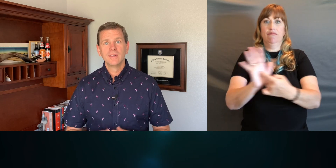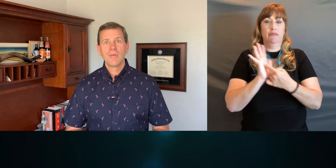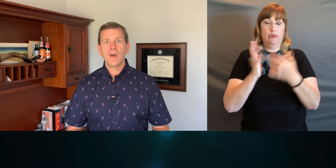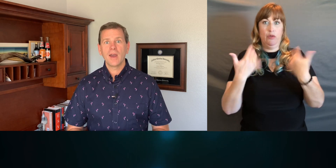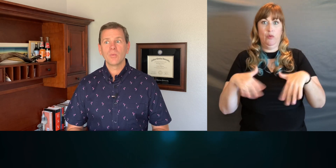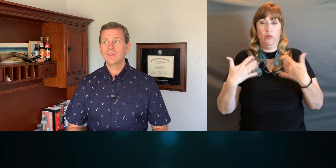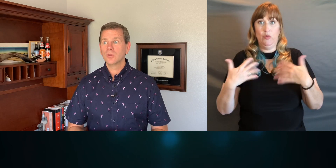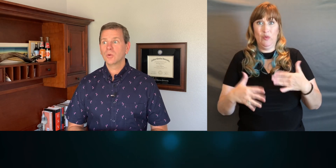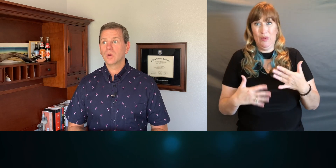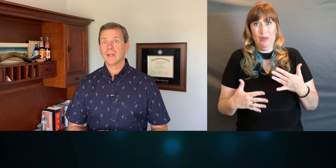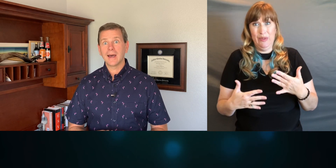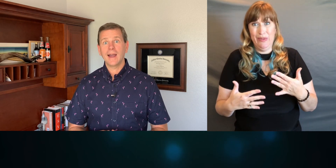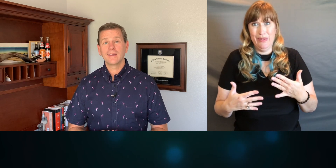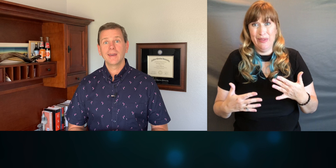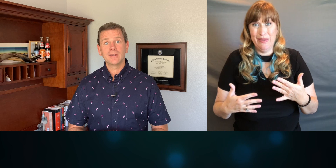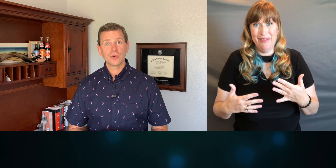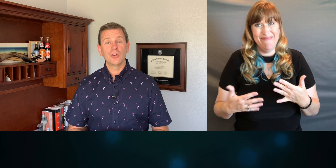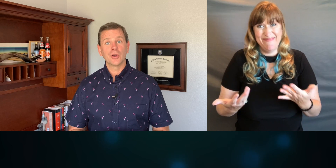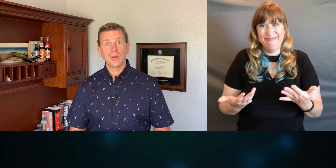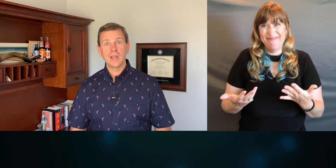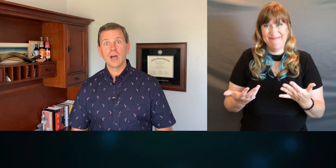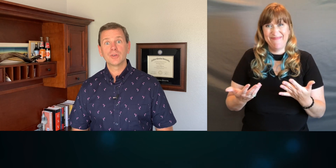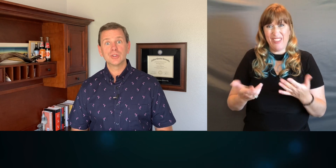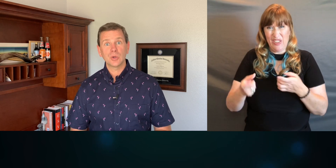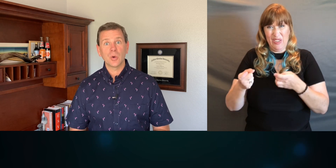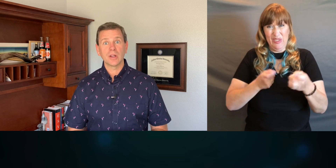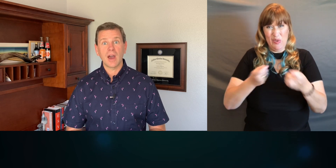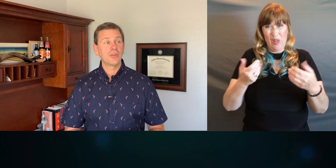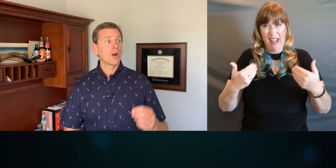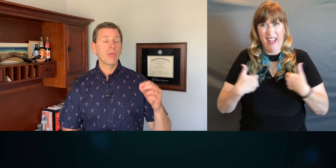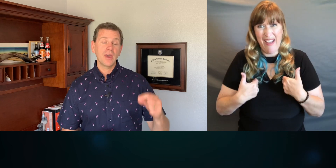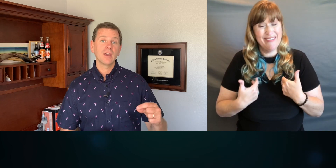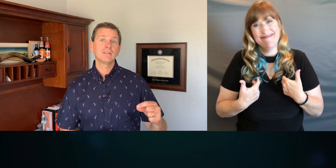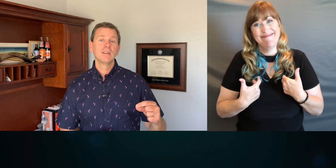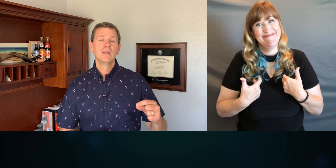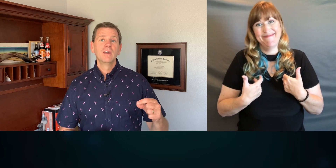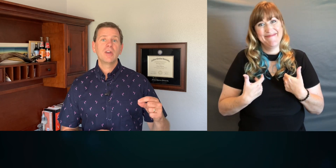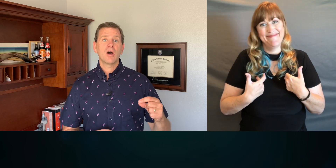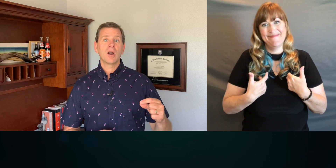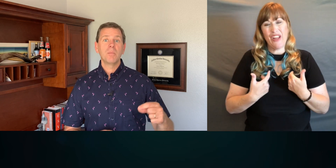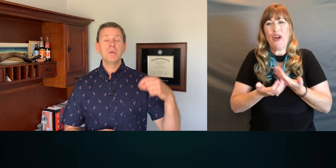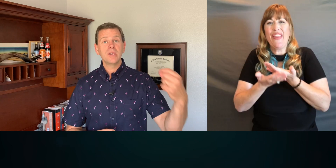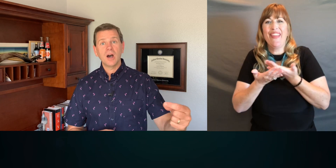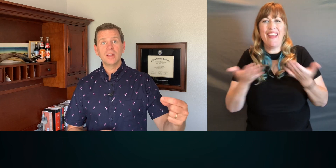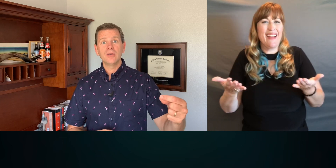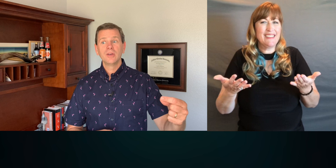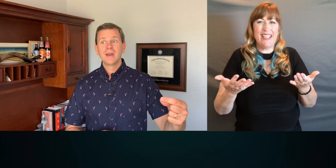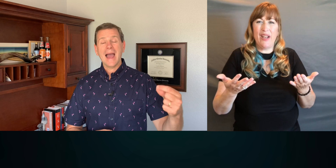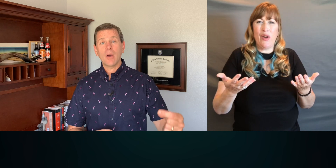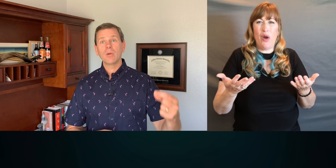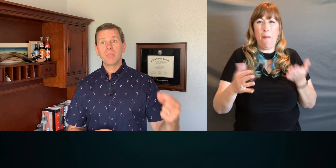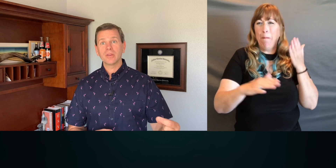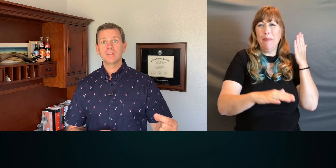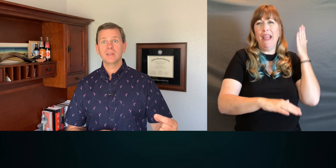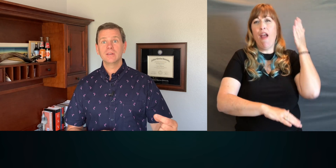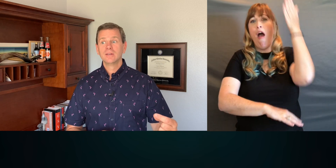us that we do lack a certain degree of control in our lives. There are things that are beyond